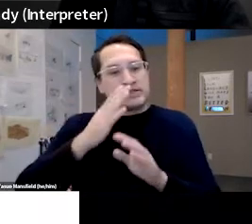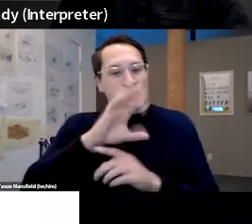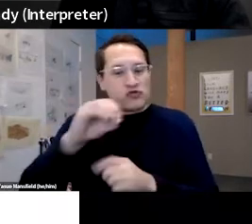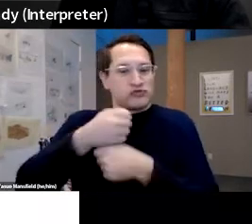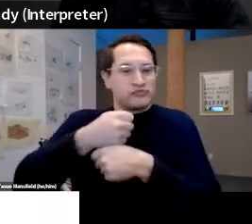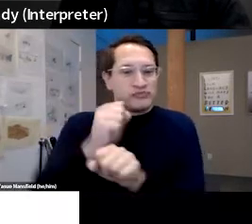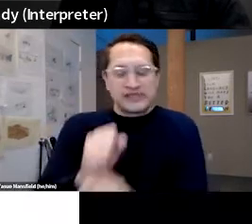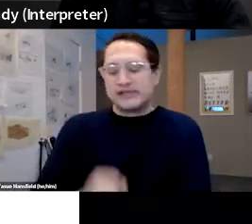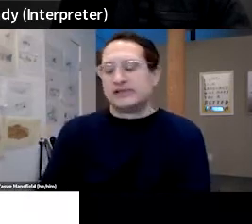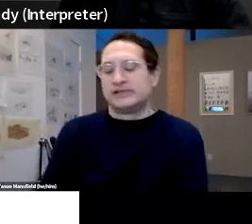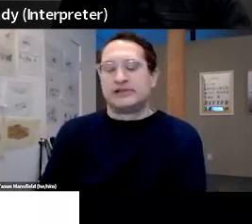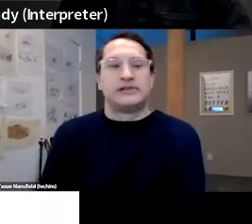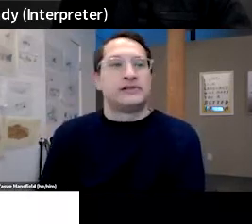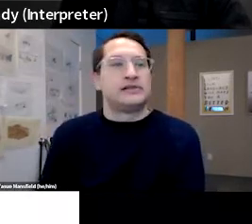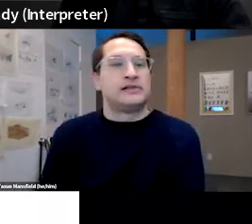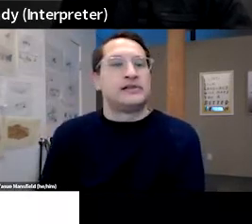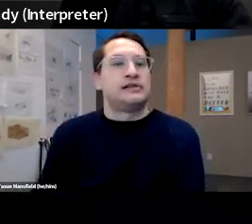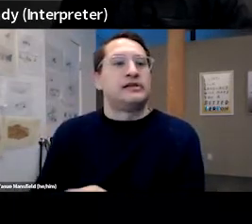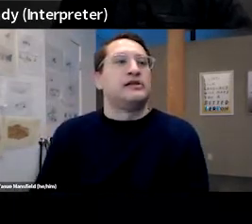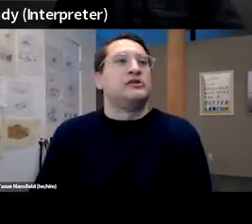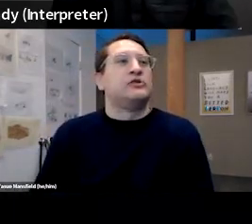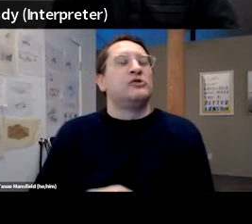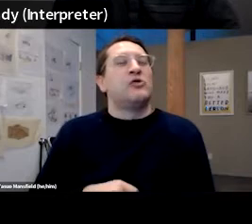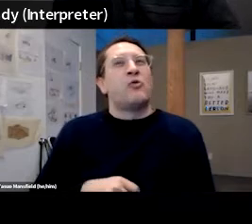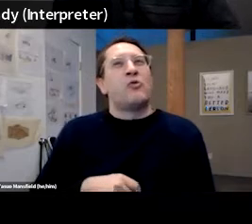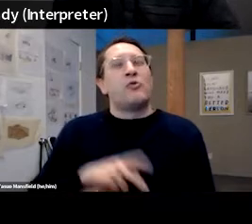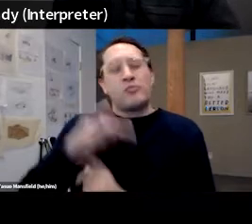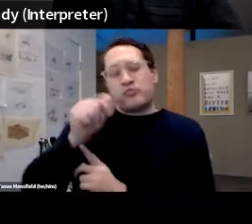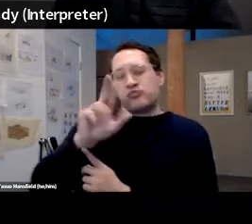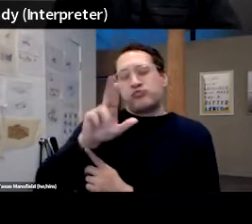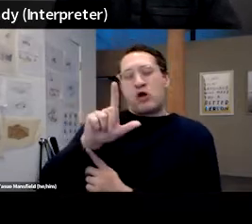community-led and a community co-created space.